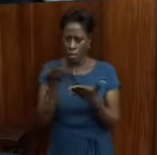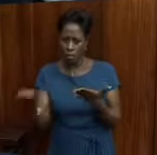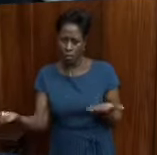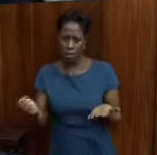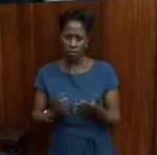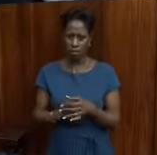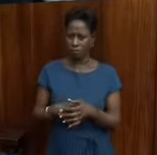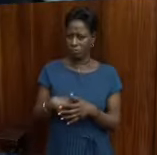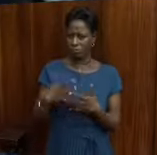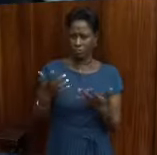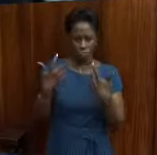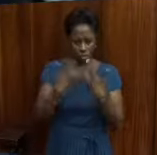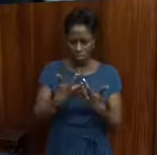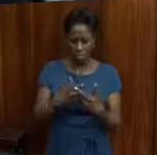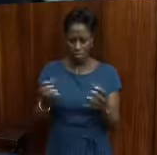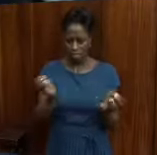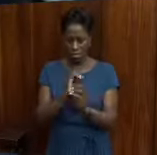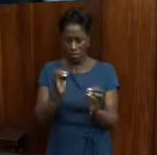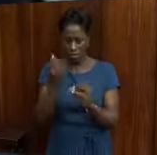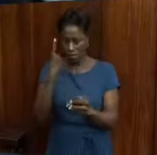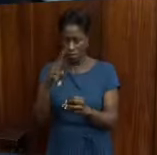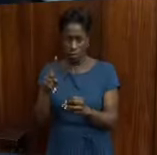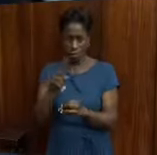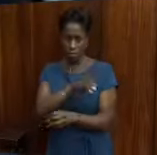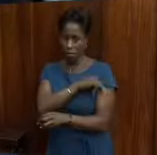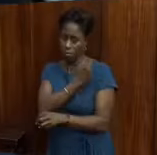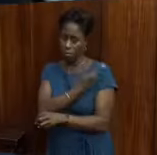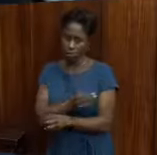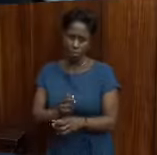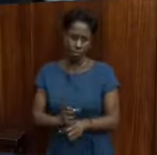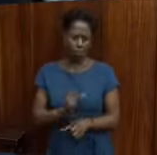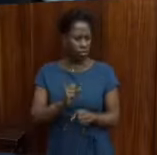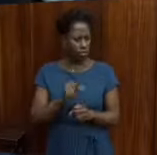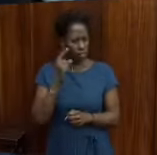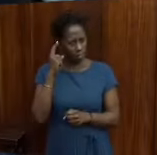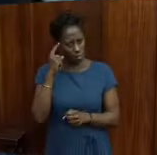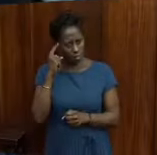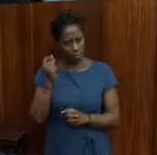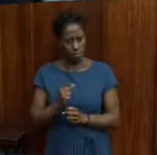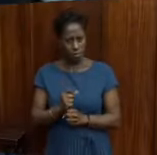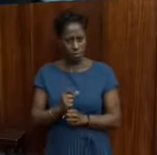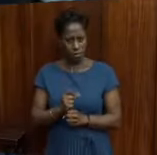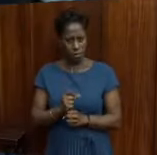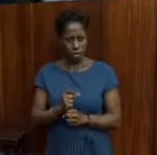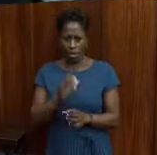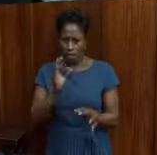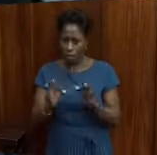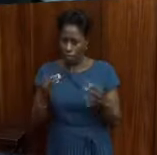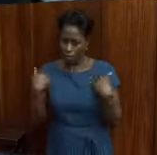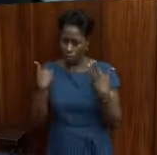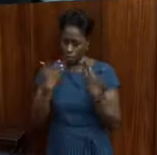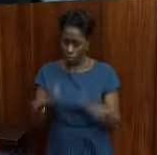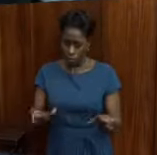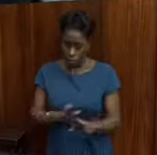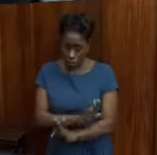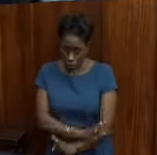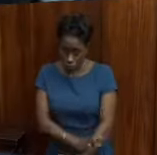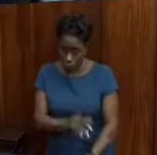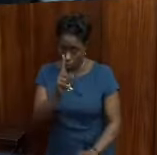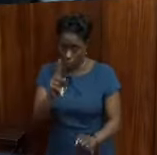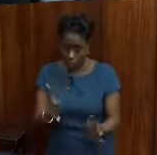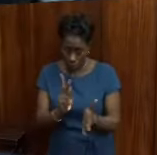these figures, it would mean that to complete only the ground floor of the St. Jude